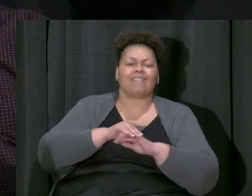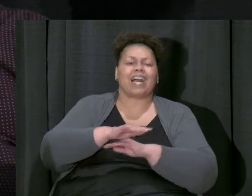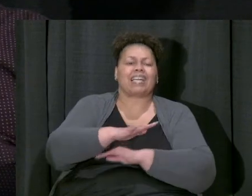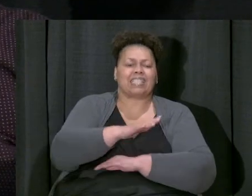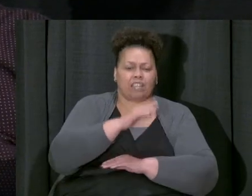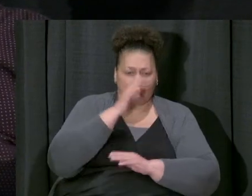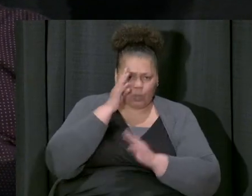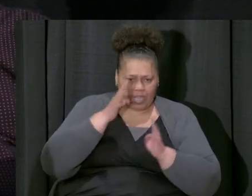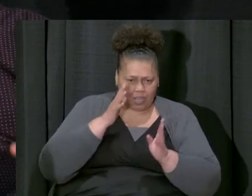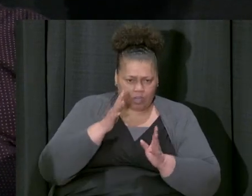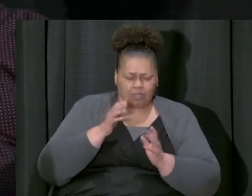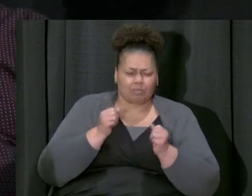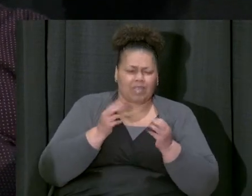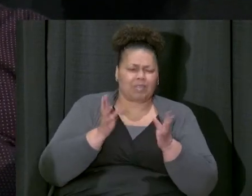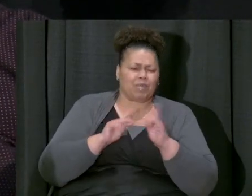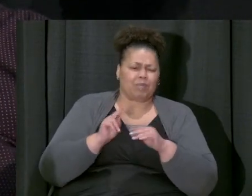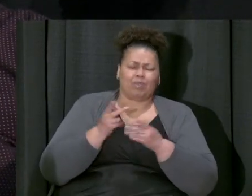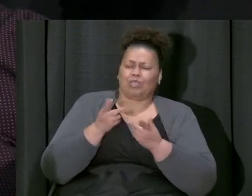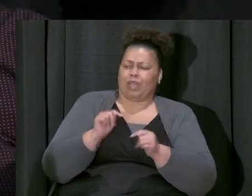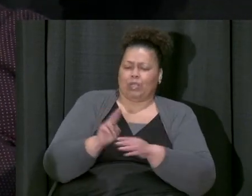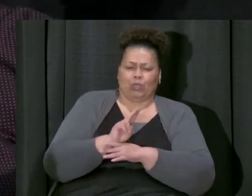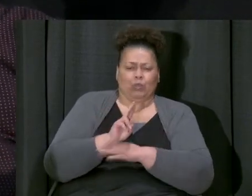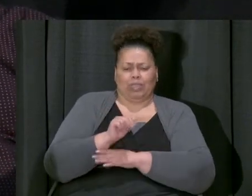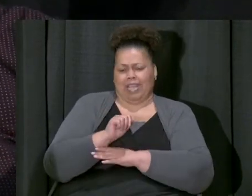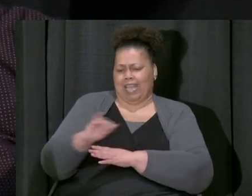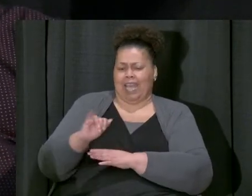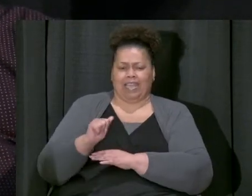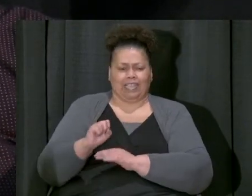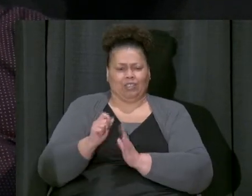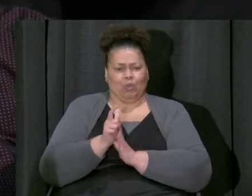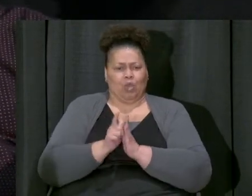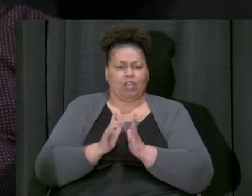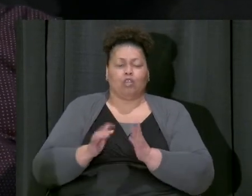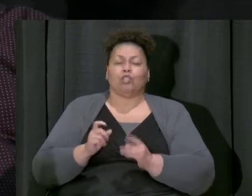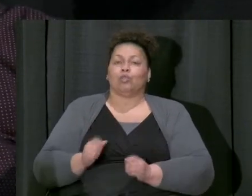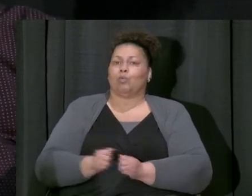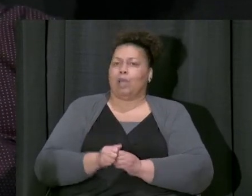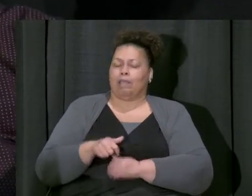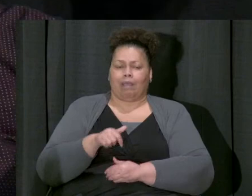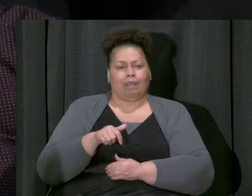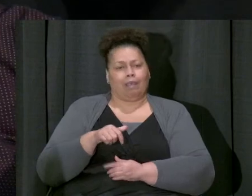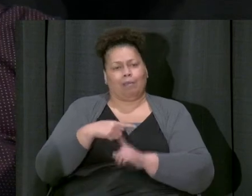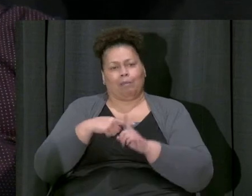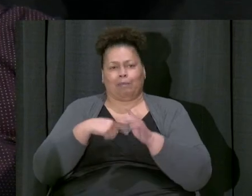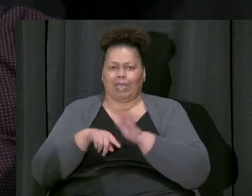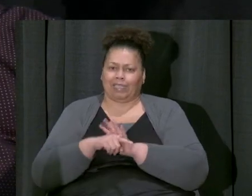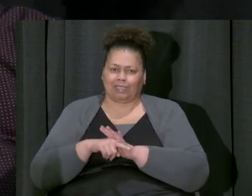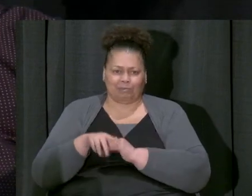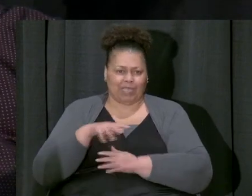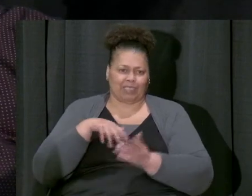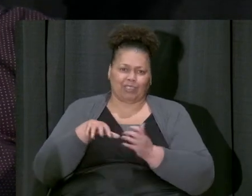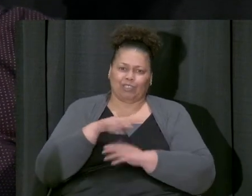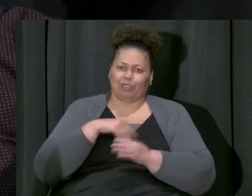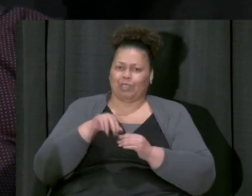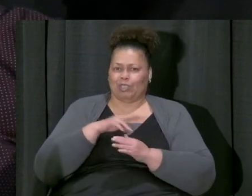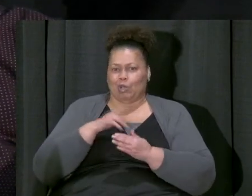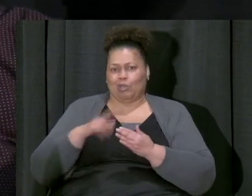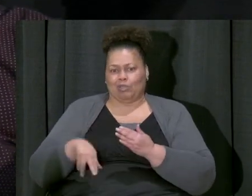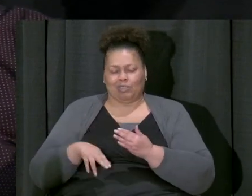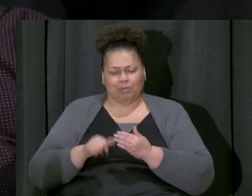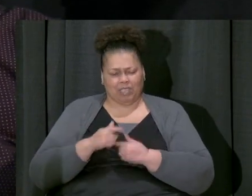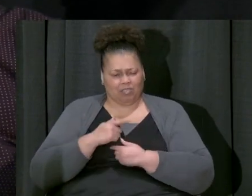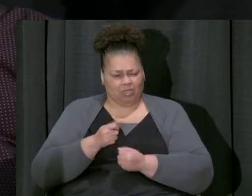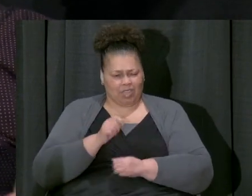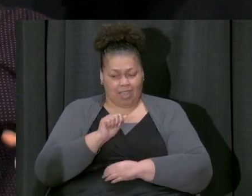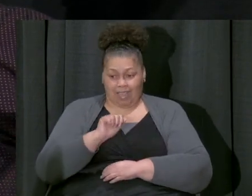there's a lot of folks right now trying to use AI as lawyers with very mixed results, but it's interesting to think about AI